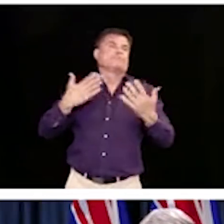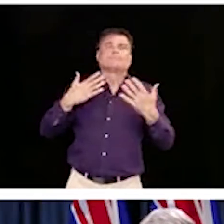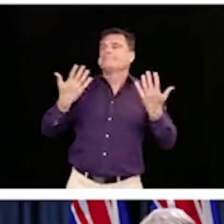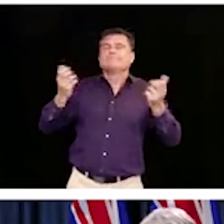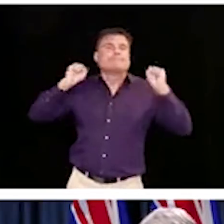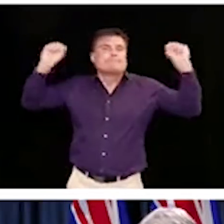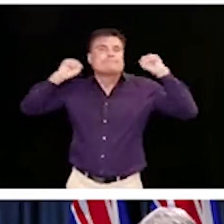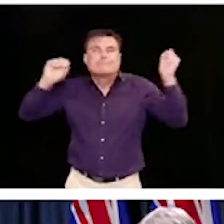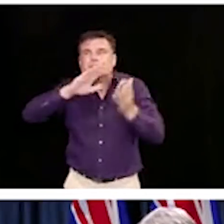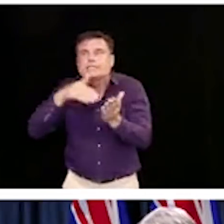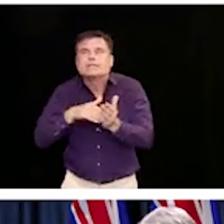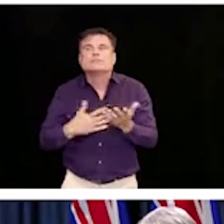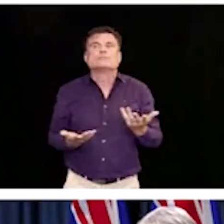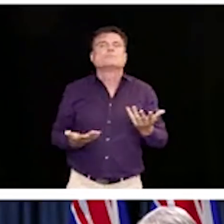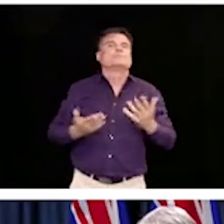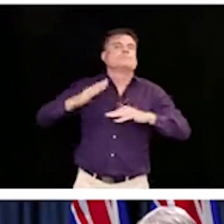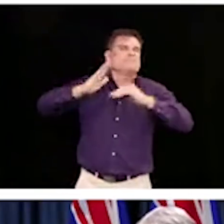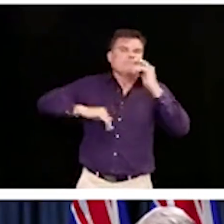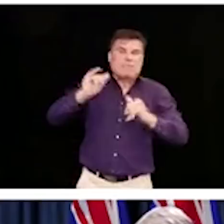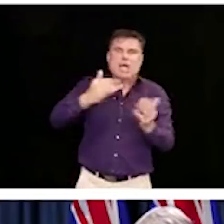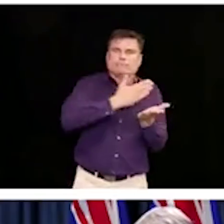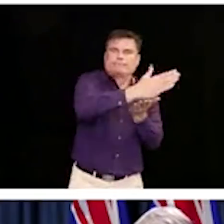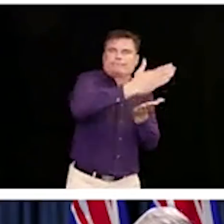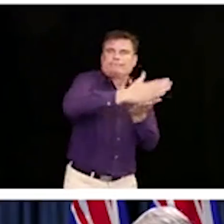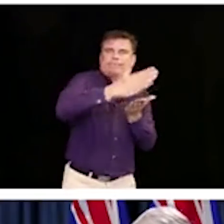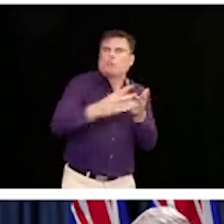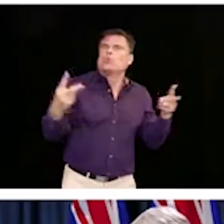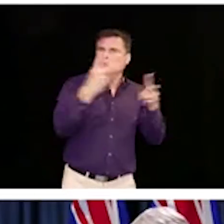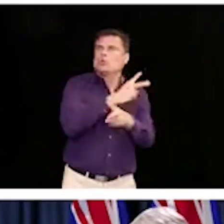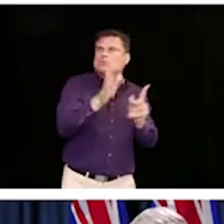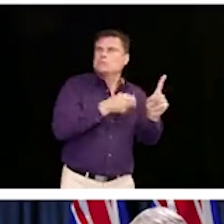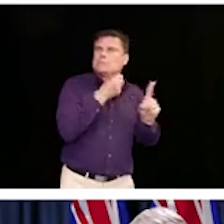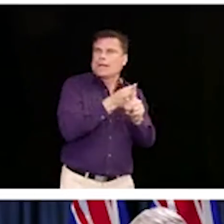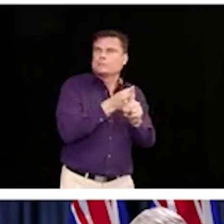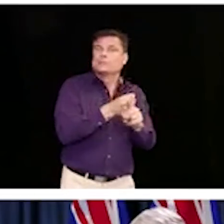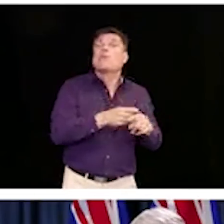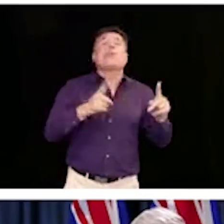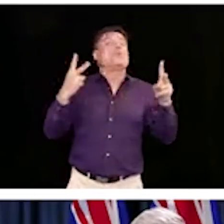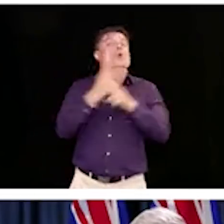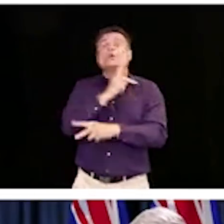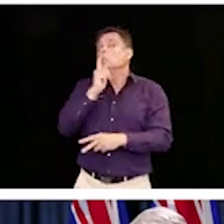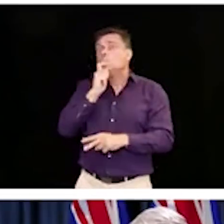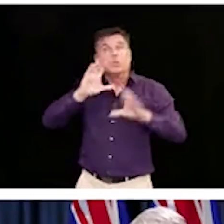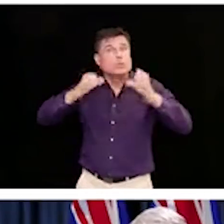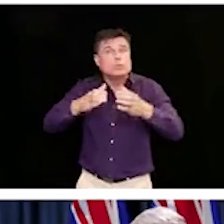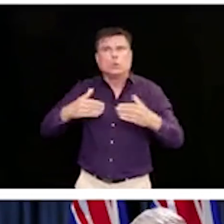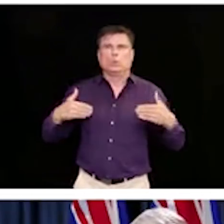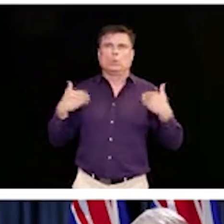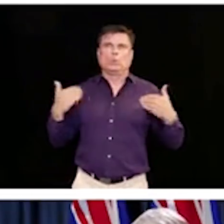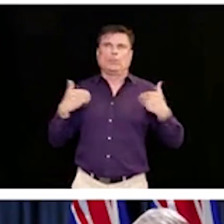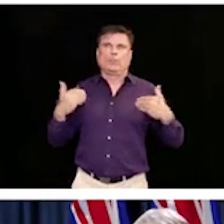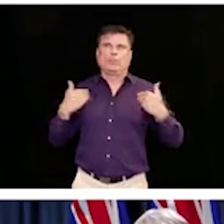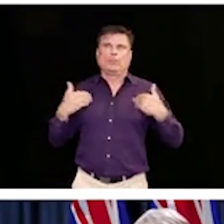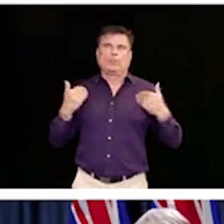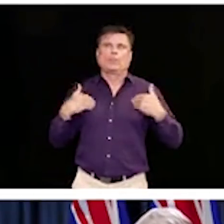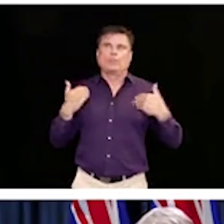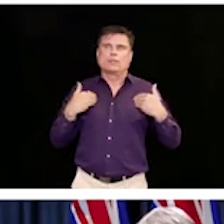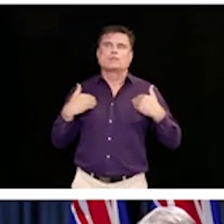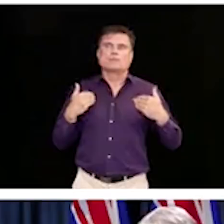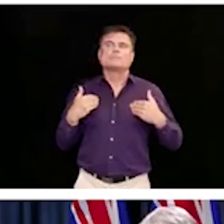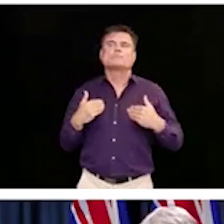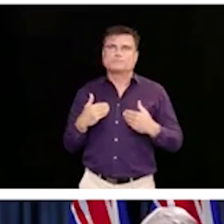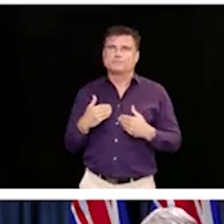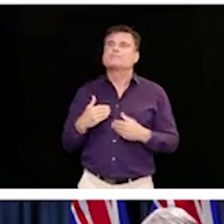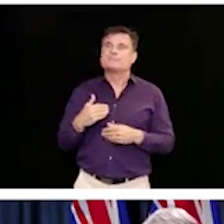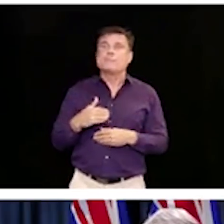construction sector. Hardest hit, youth and young adults. And this is in large part due to the fact